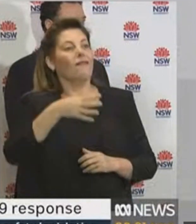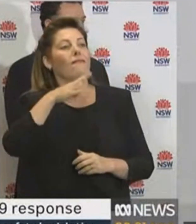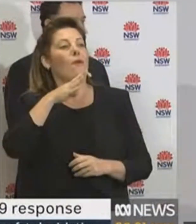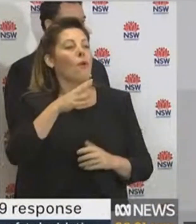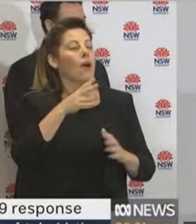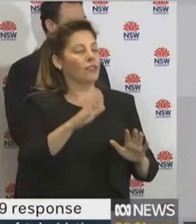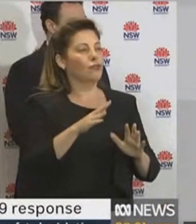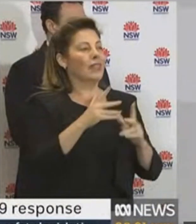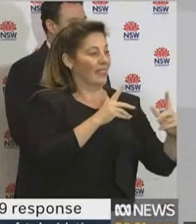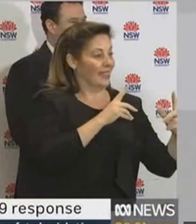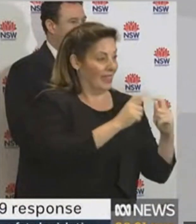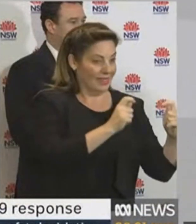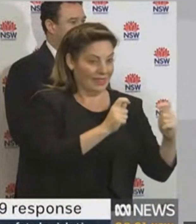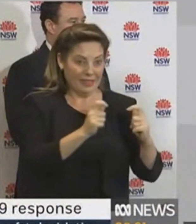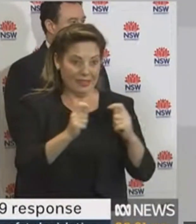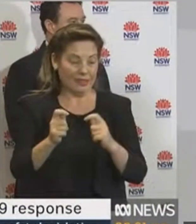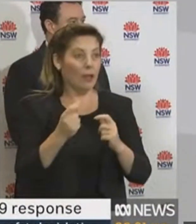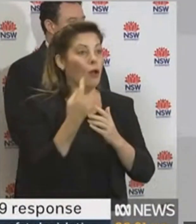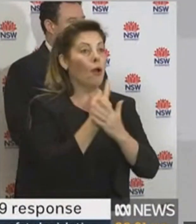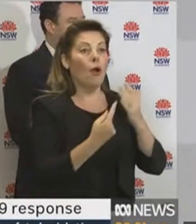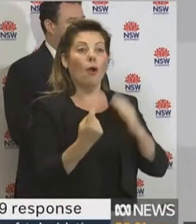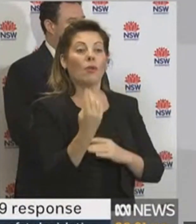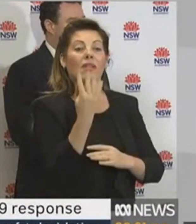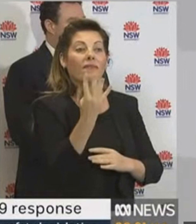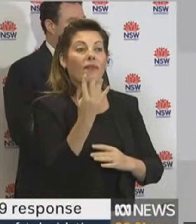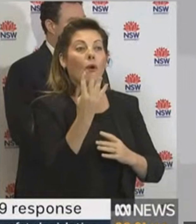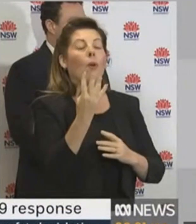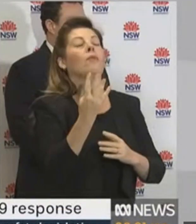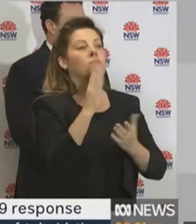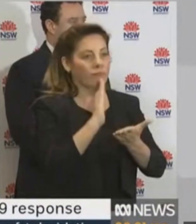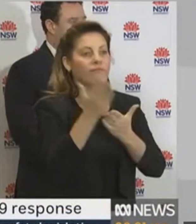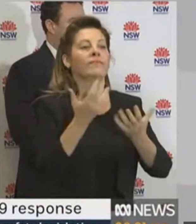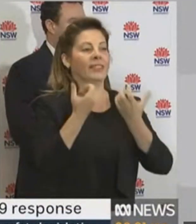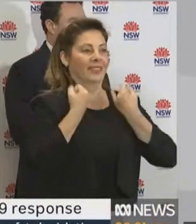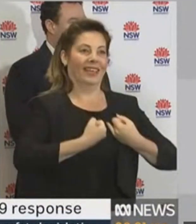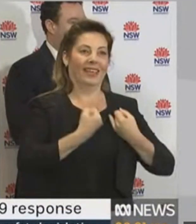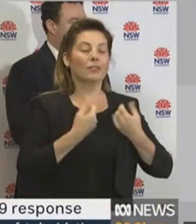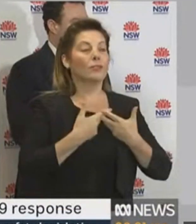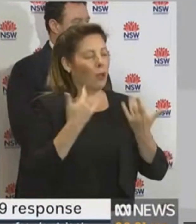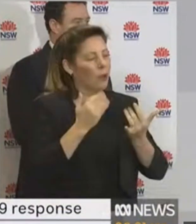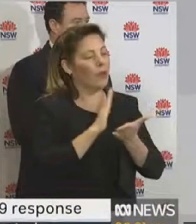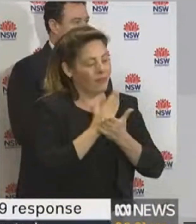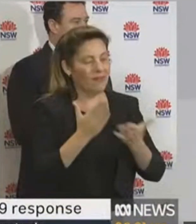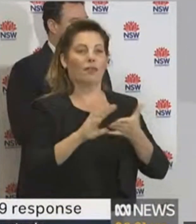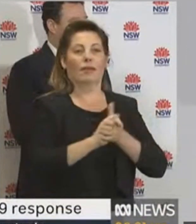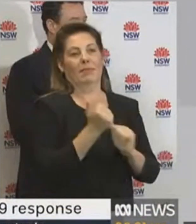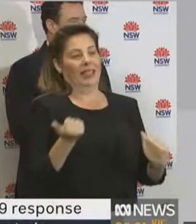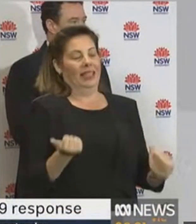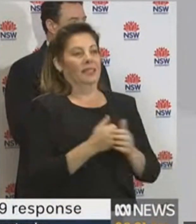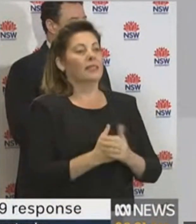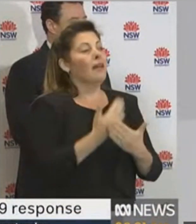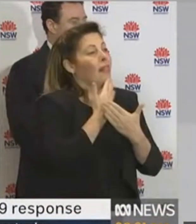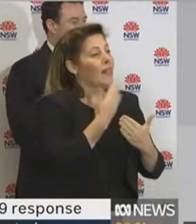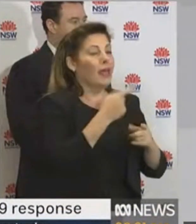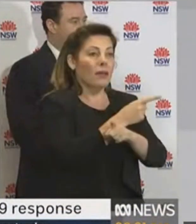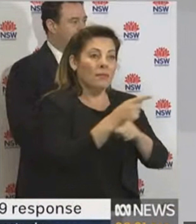only 4 additional cases overnight. So again, a very pleasing result. I want to thank the community for your patience, but also for heeding the advice